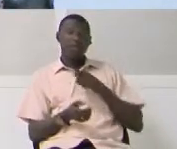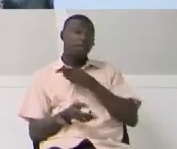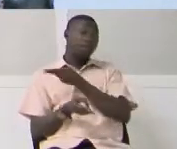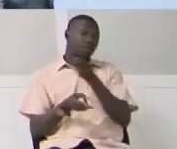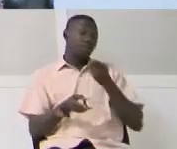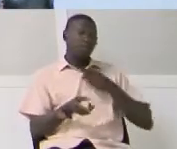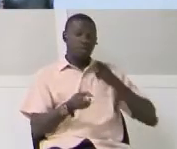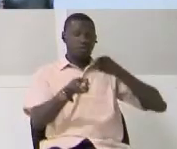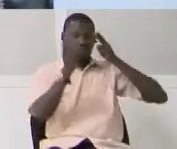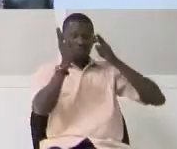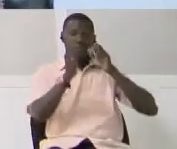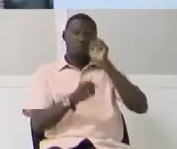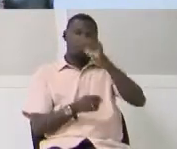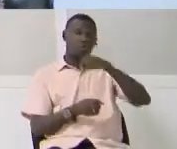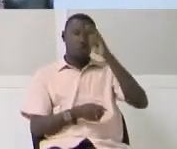some rakaburi. Because